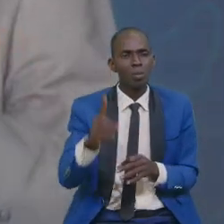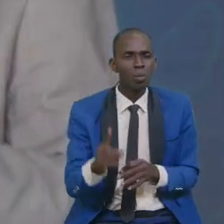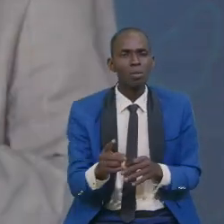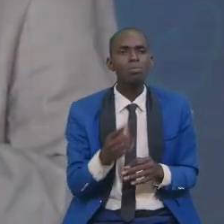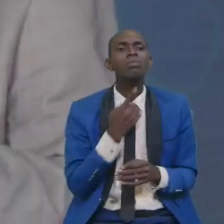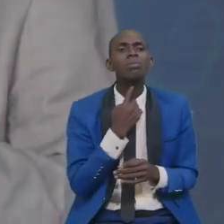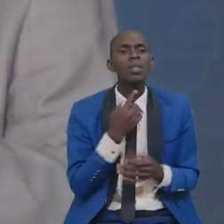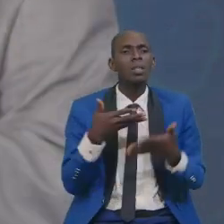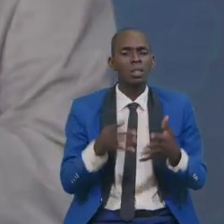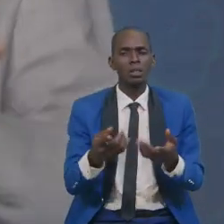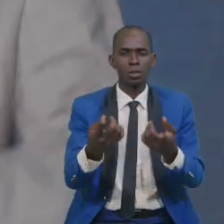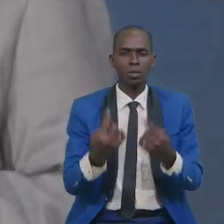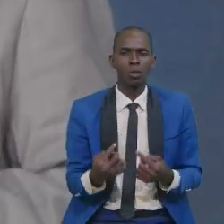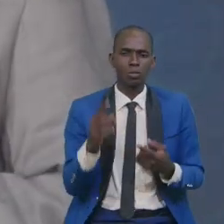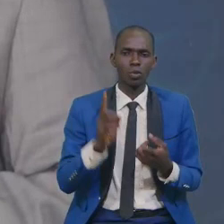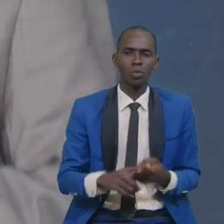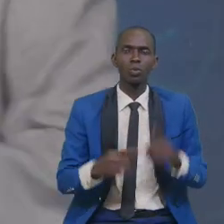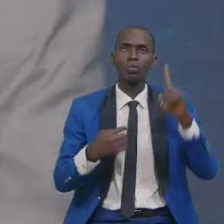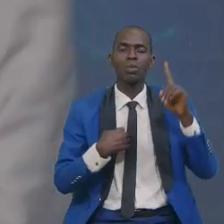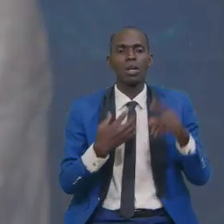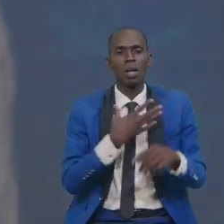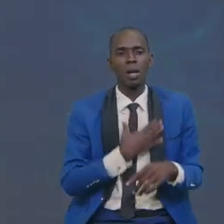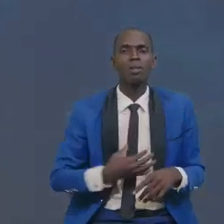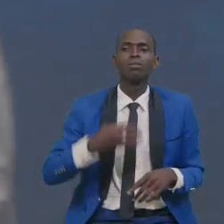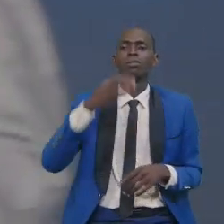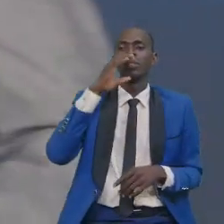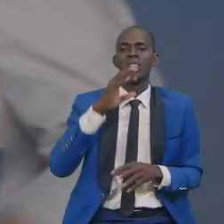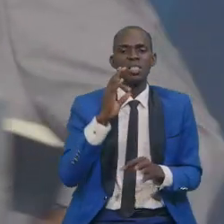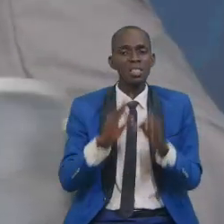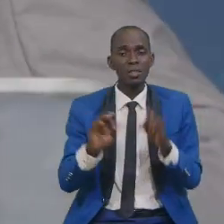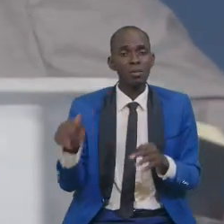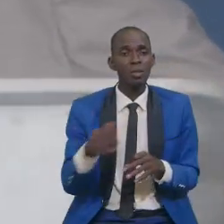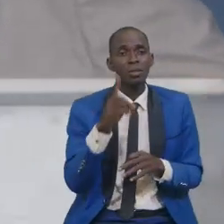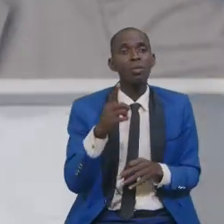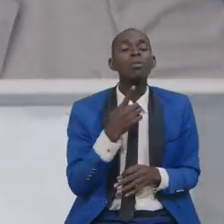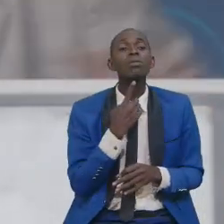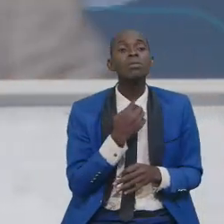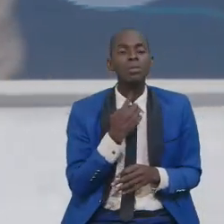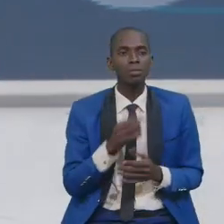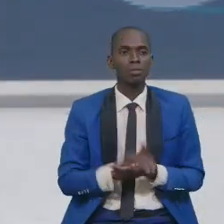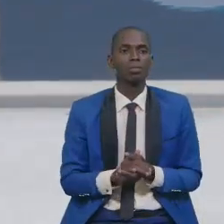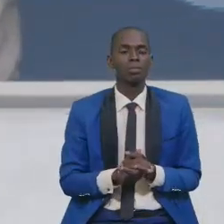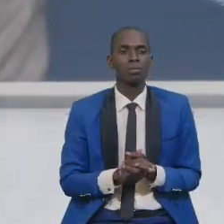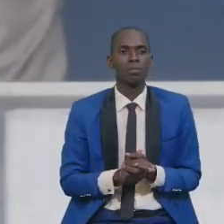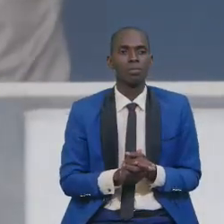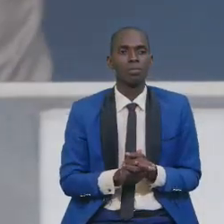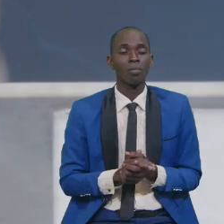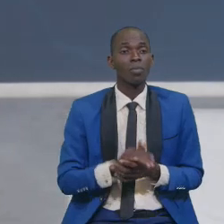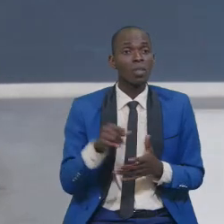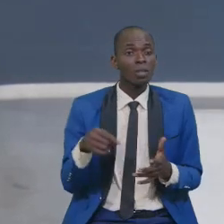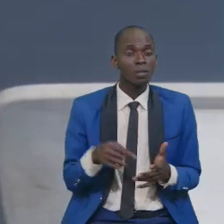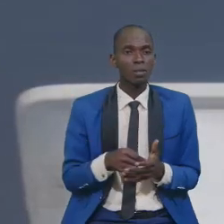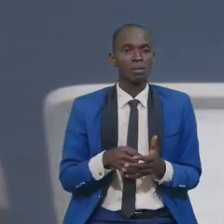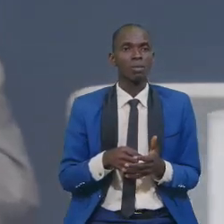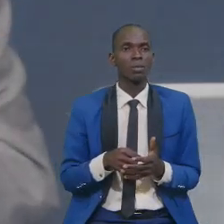come unto me and drink if any man says that's what starts between us